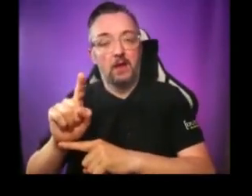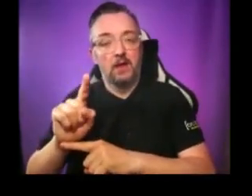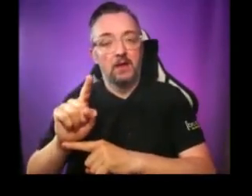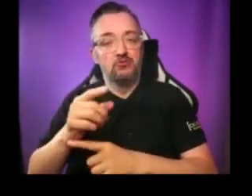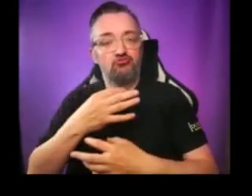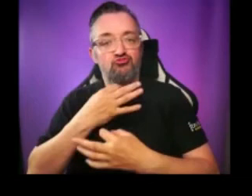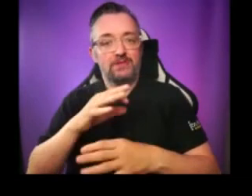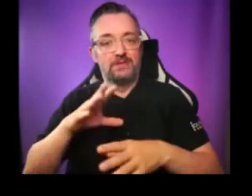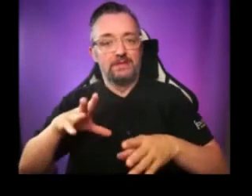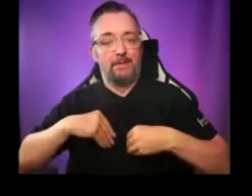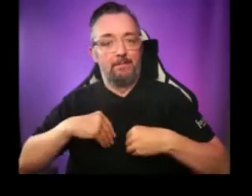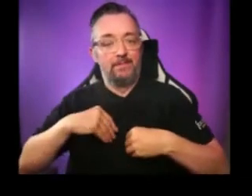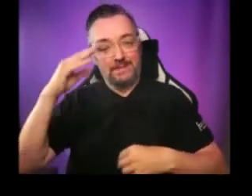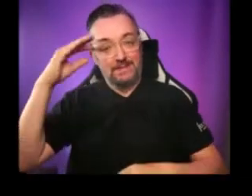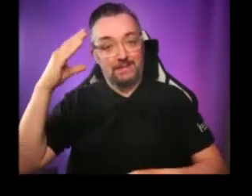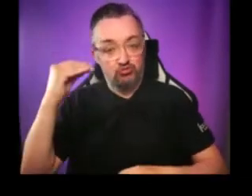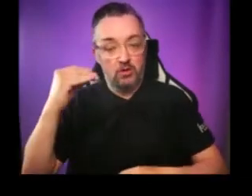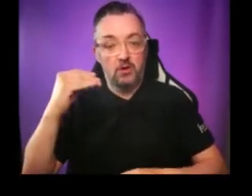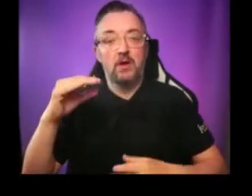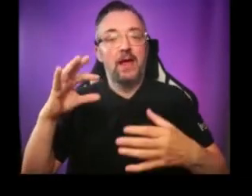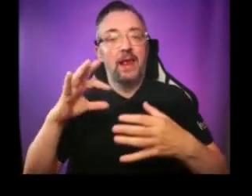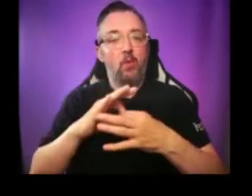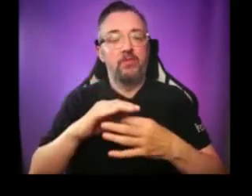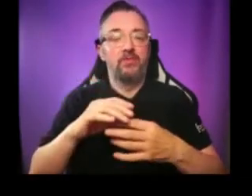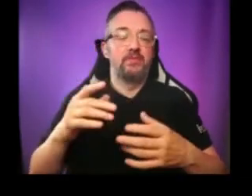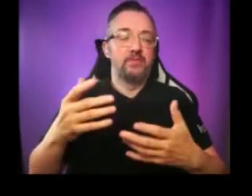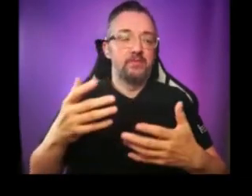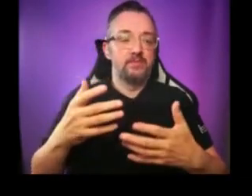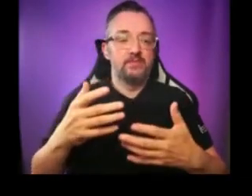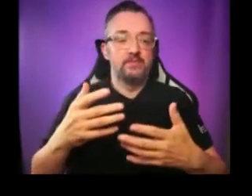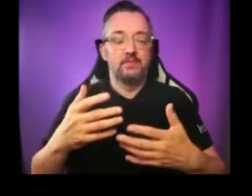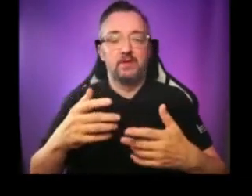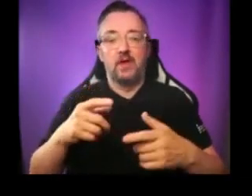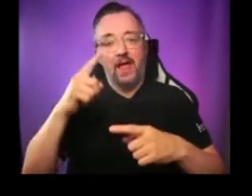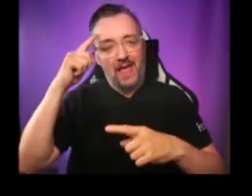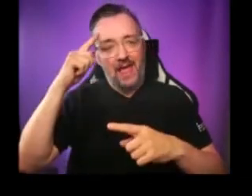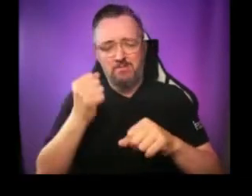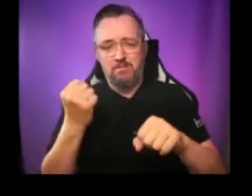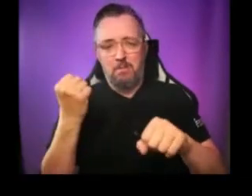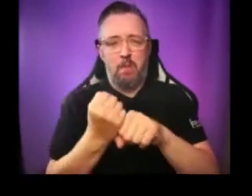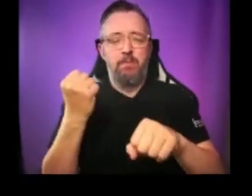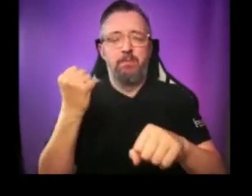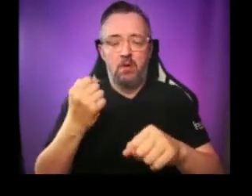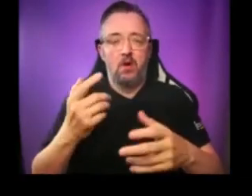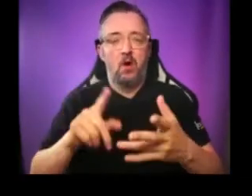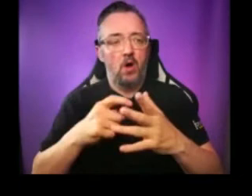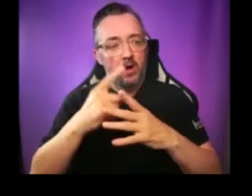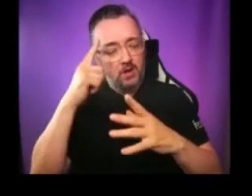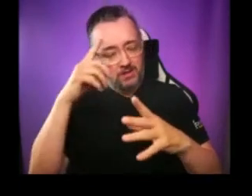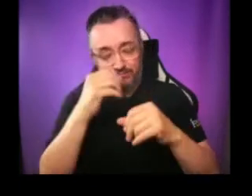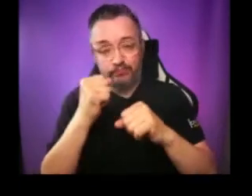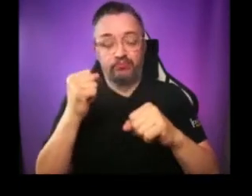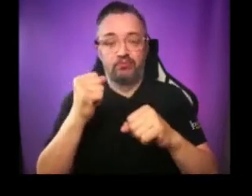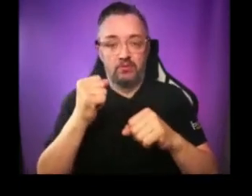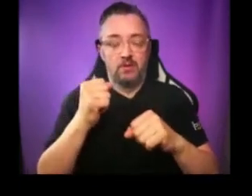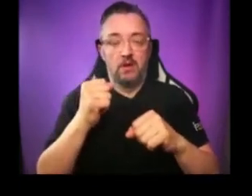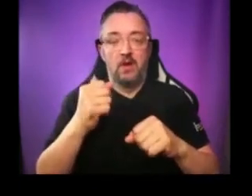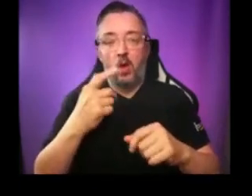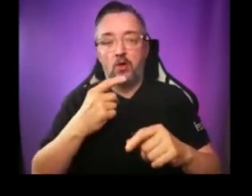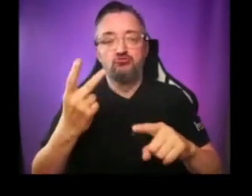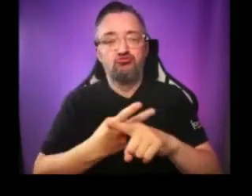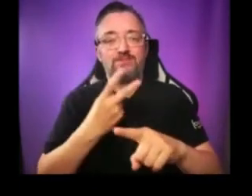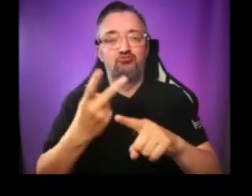often talked about in the context of a history of traumatic brain injury in sport or concussions or repeated brain